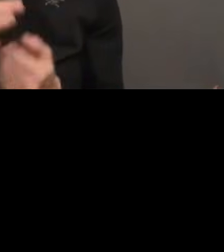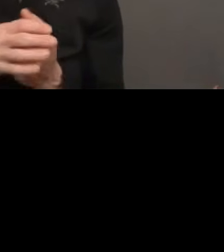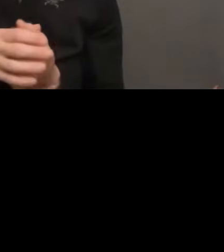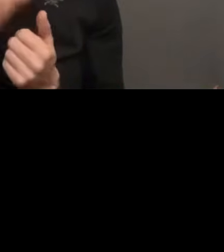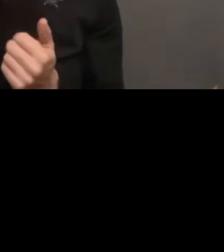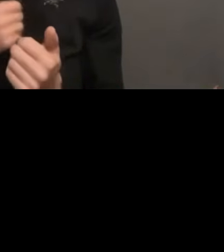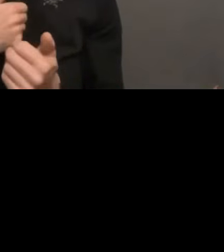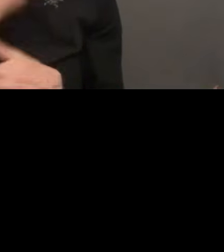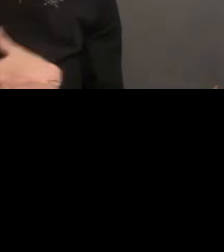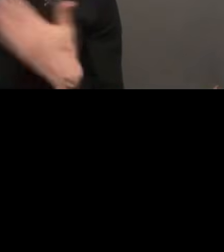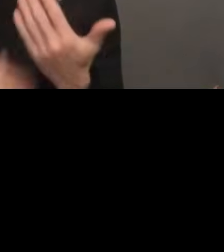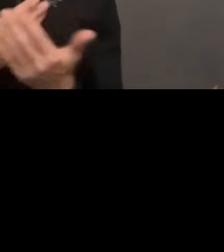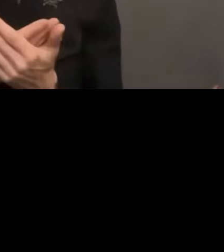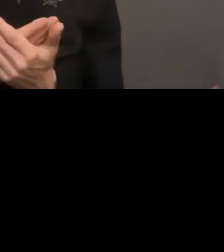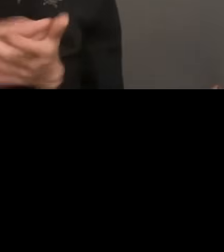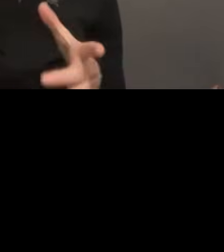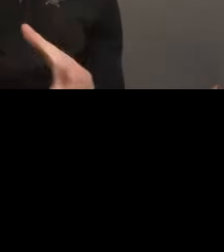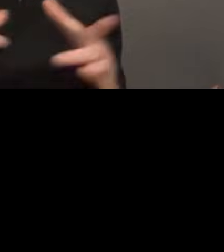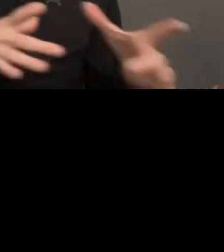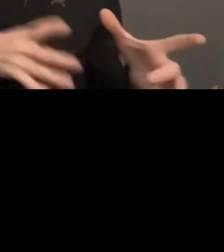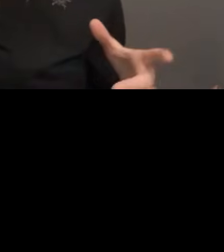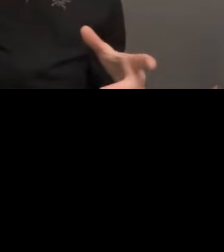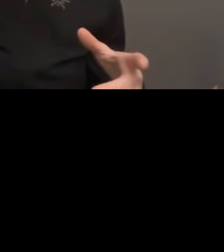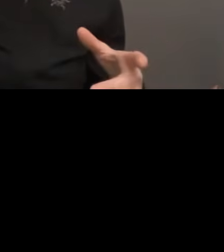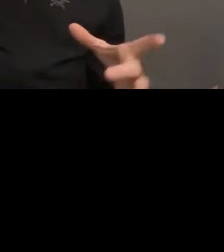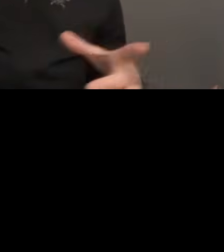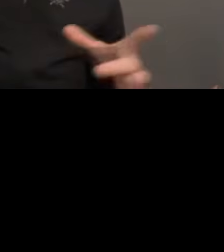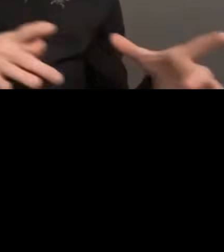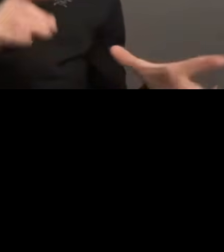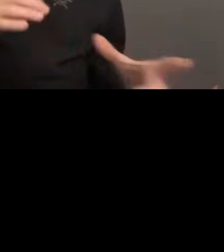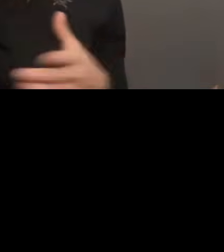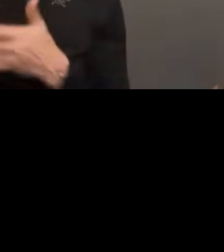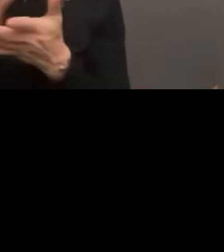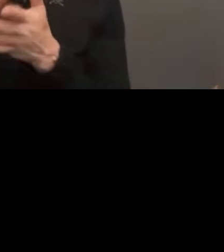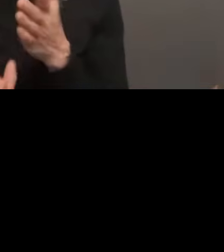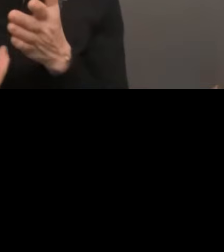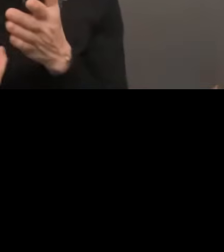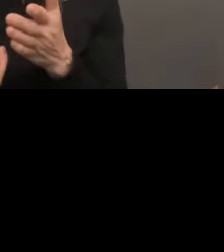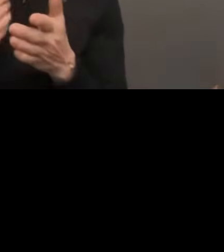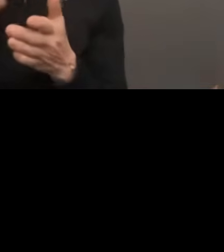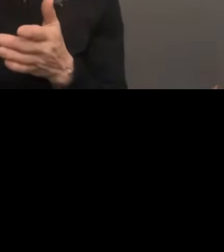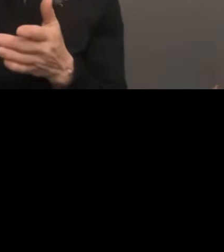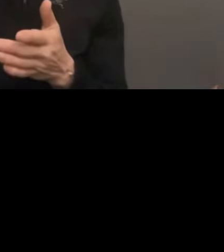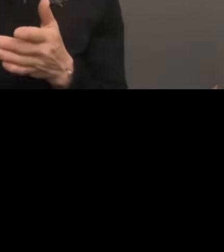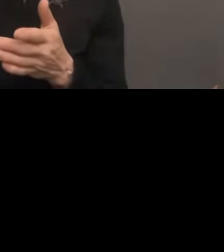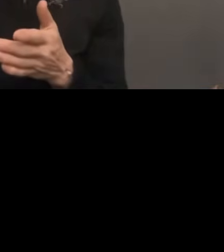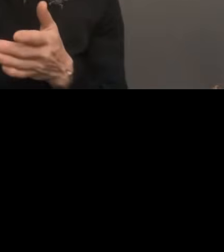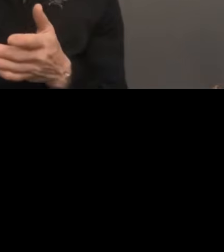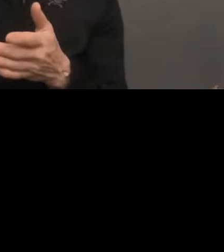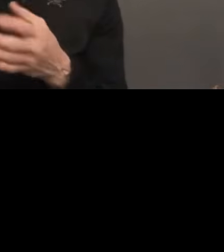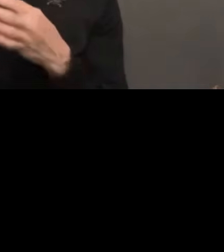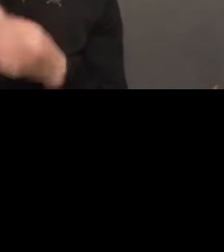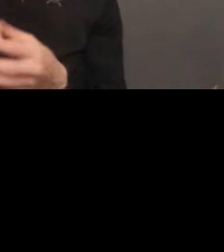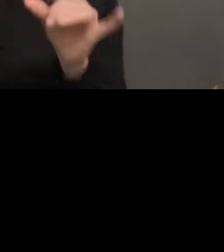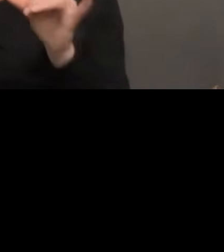of the column drums. And I think that must have something to do with the fact that the size of the